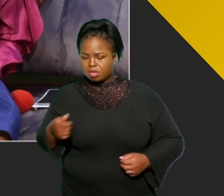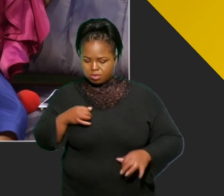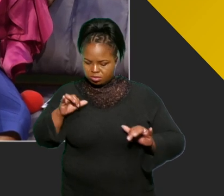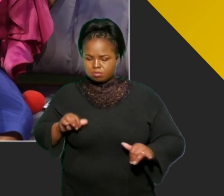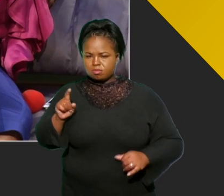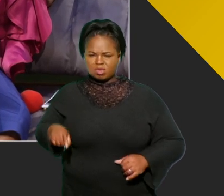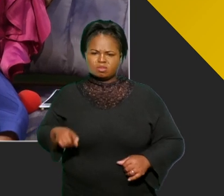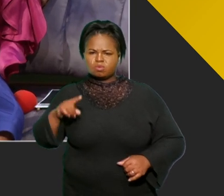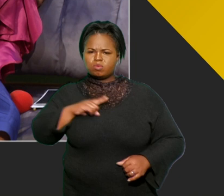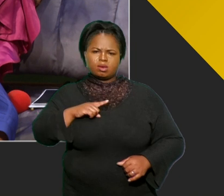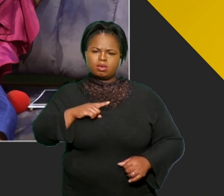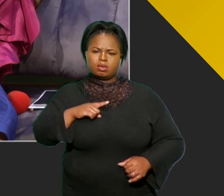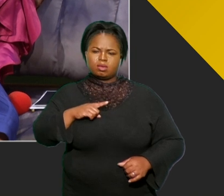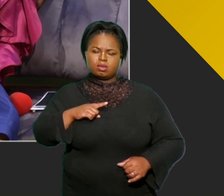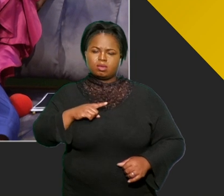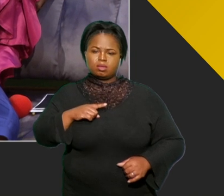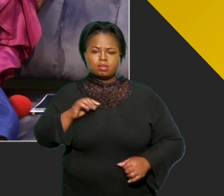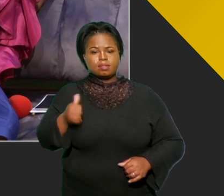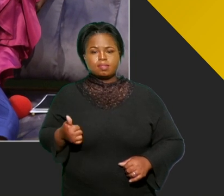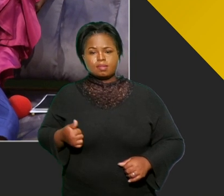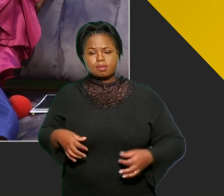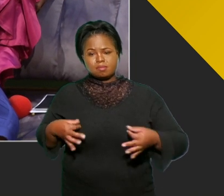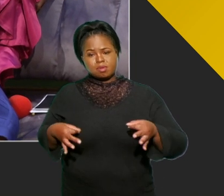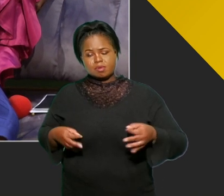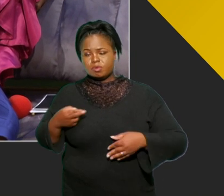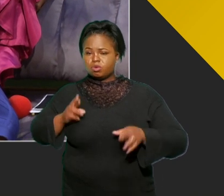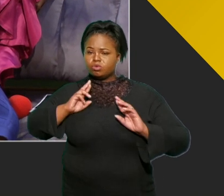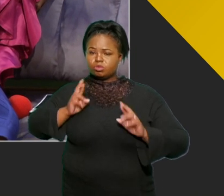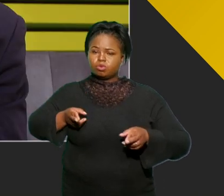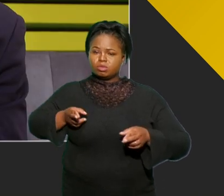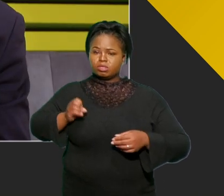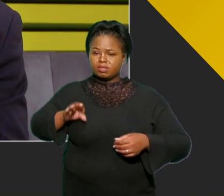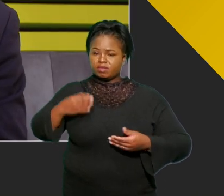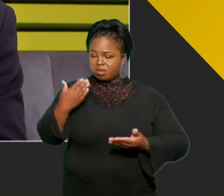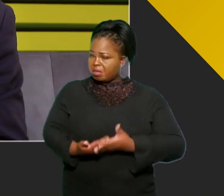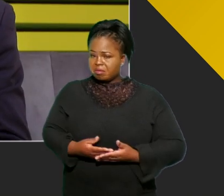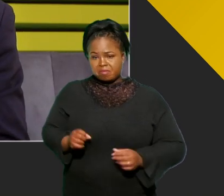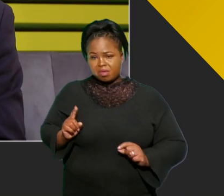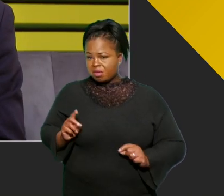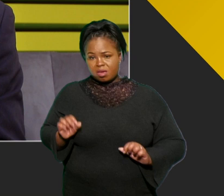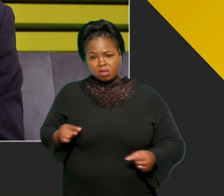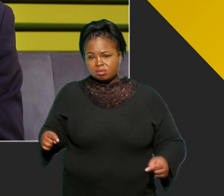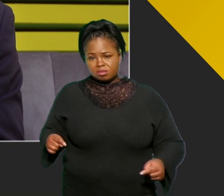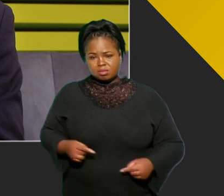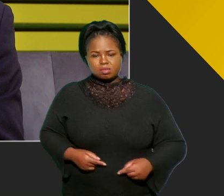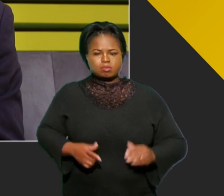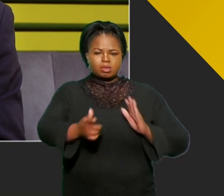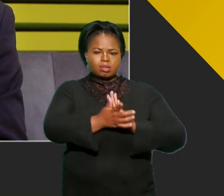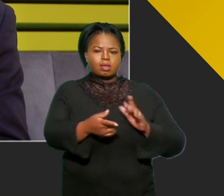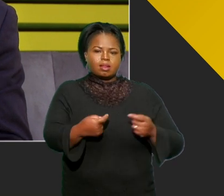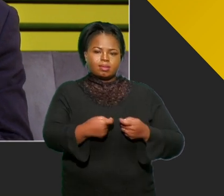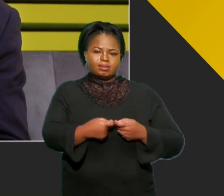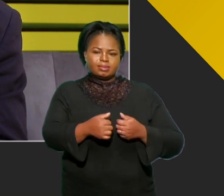kuleso space. Yeah. Then bele chamaphepha ngirespond if I'm able to if I don't I'll go for legal